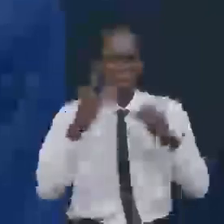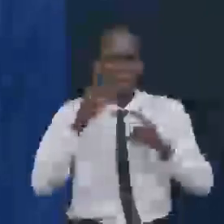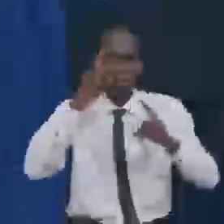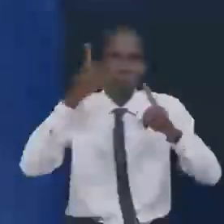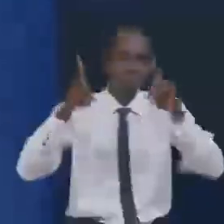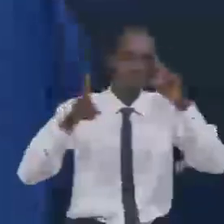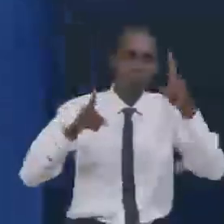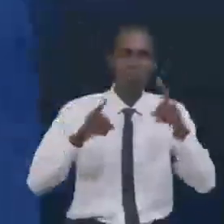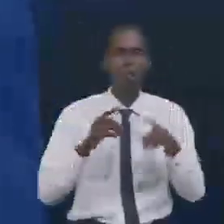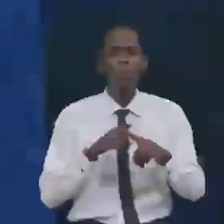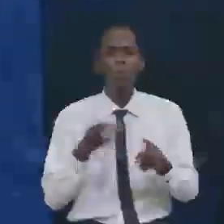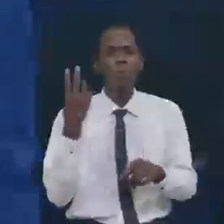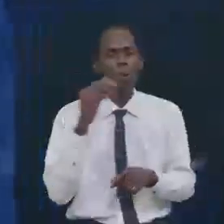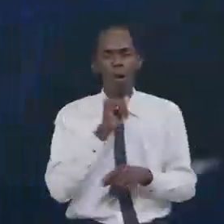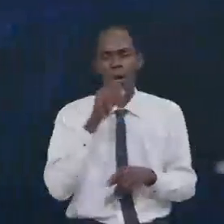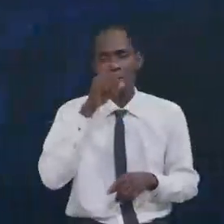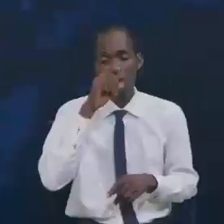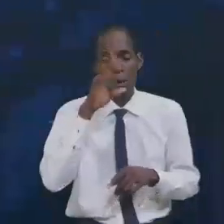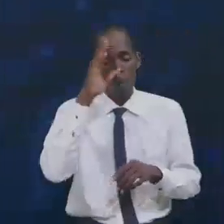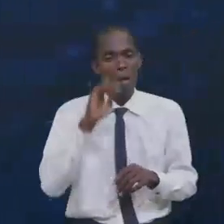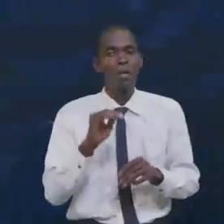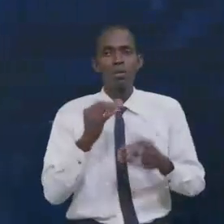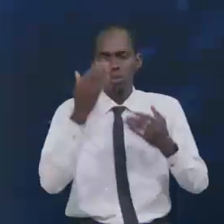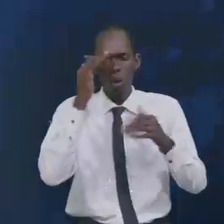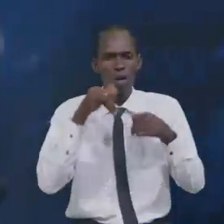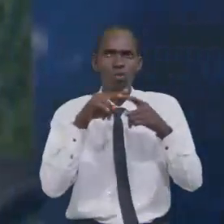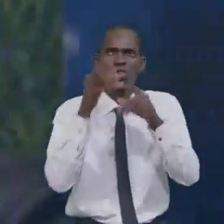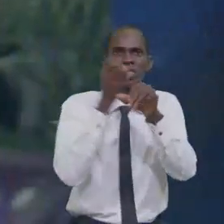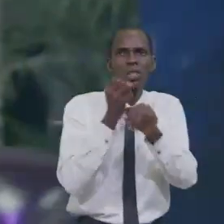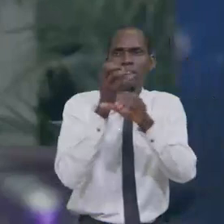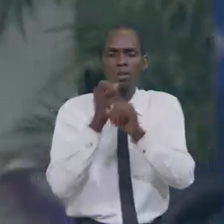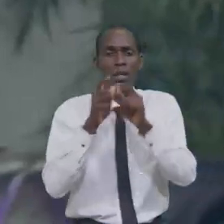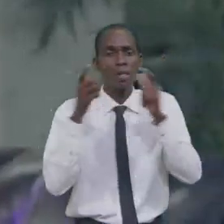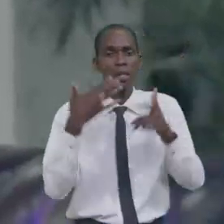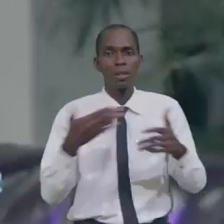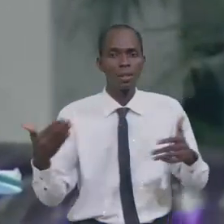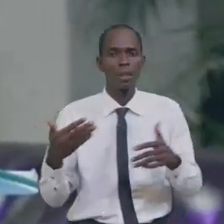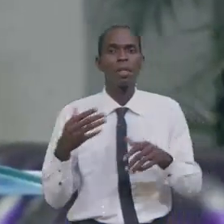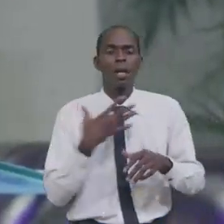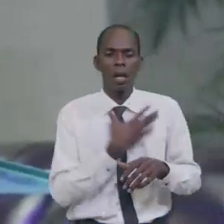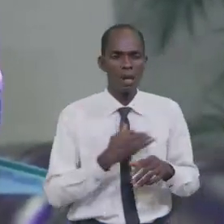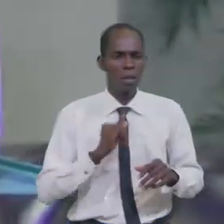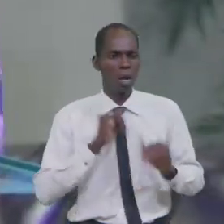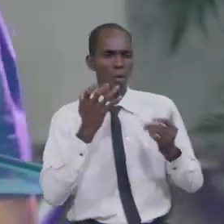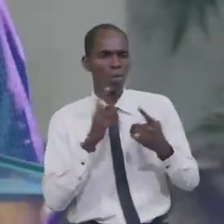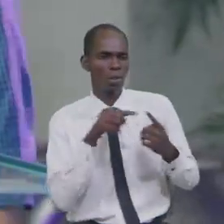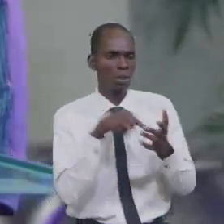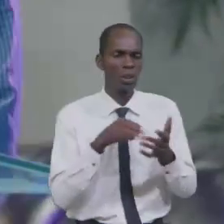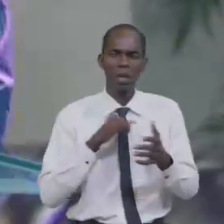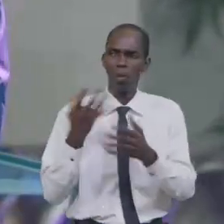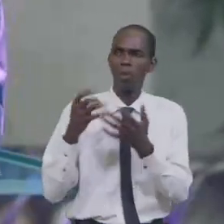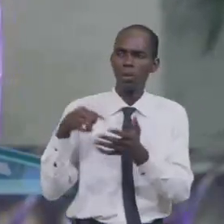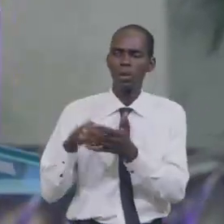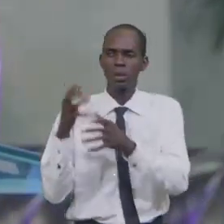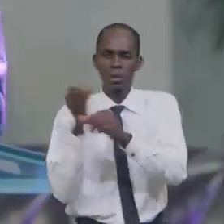was a fool. He was a go-getter. And then anything he dreamt of, I get this, I get that, a go-getter.